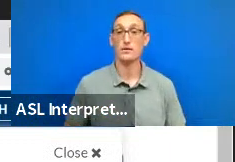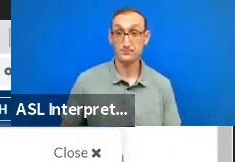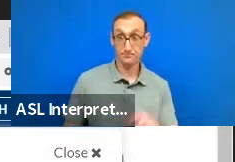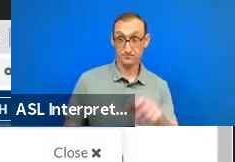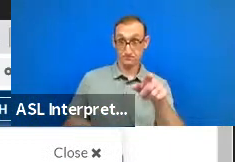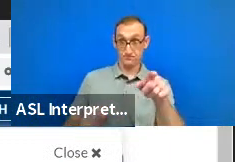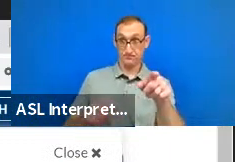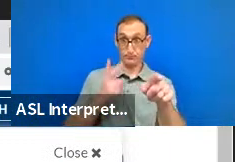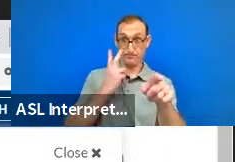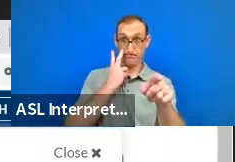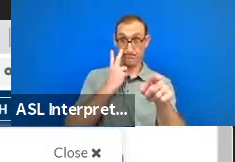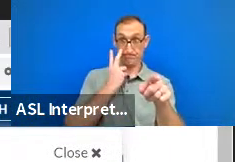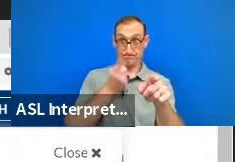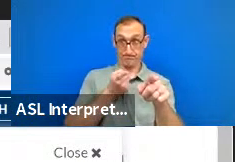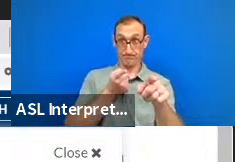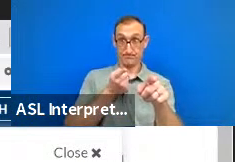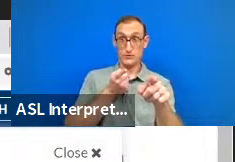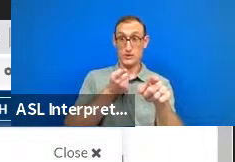is